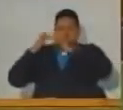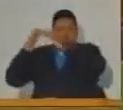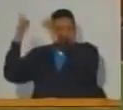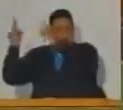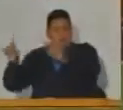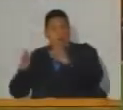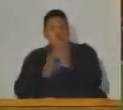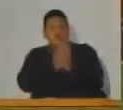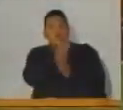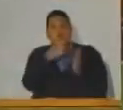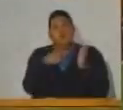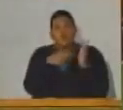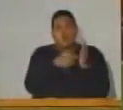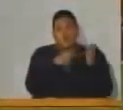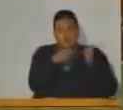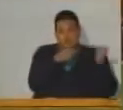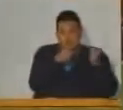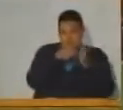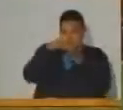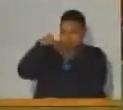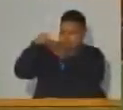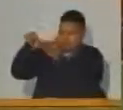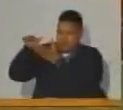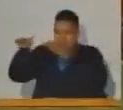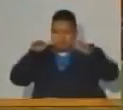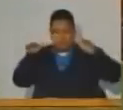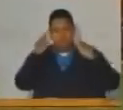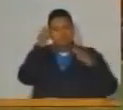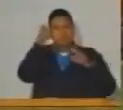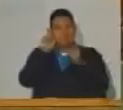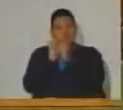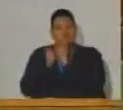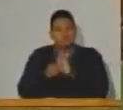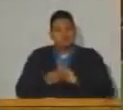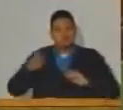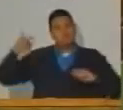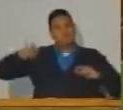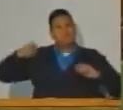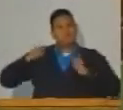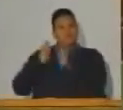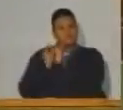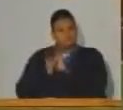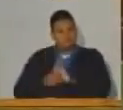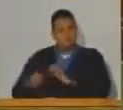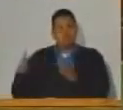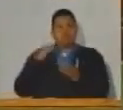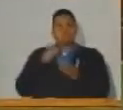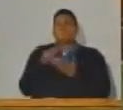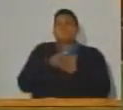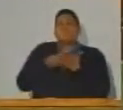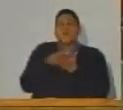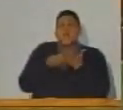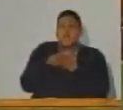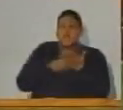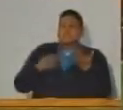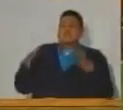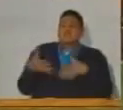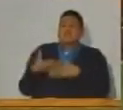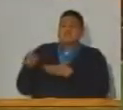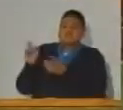through debt management, tax reform, pension reform, financial sector